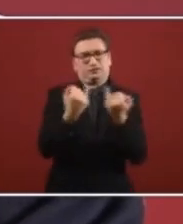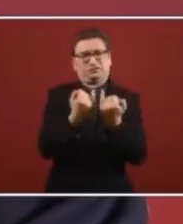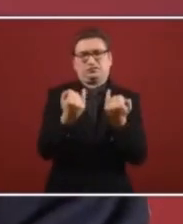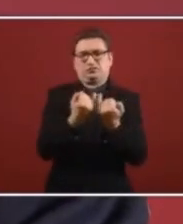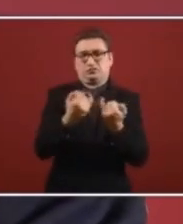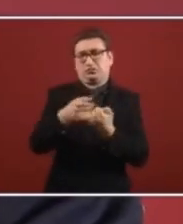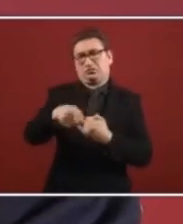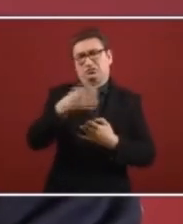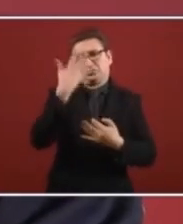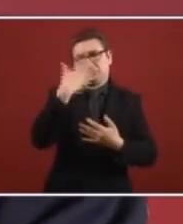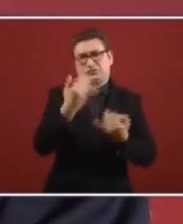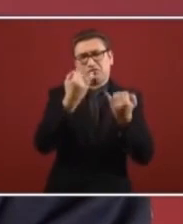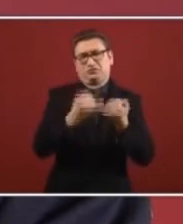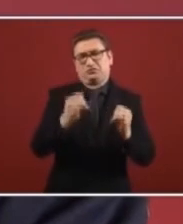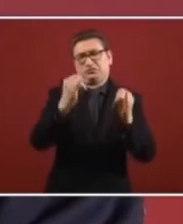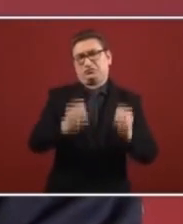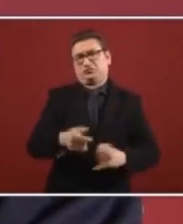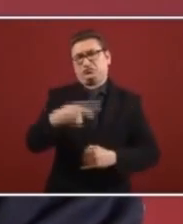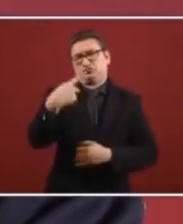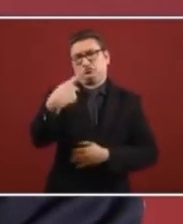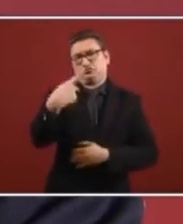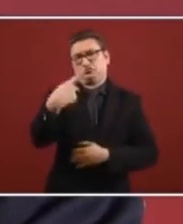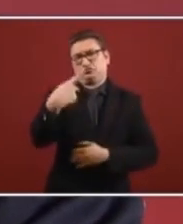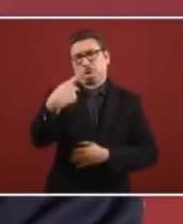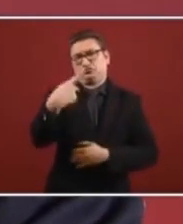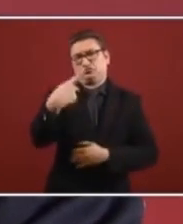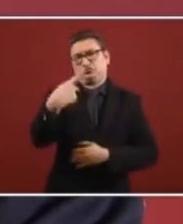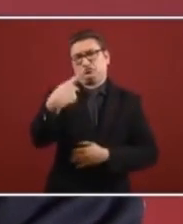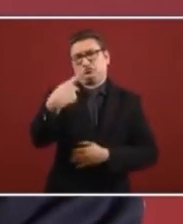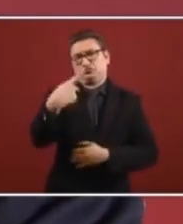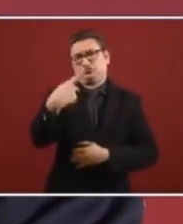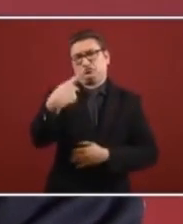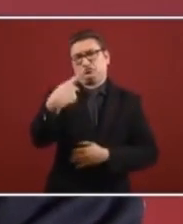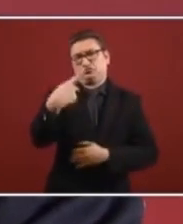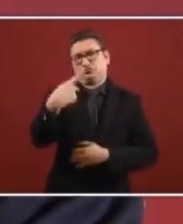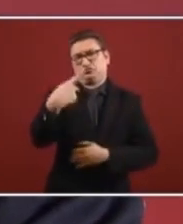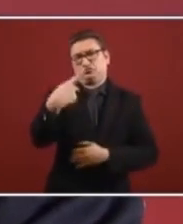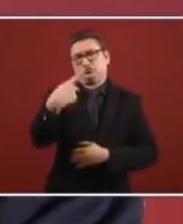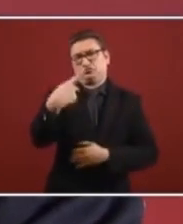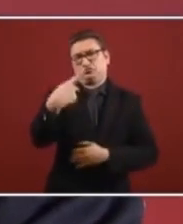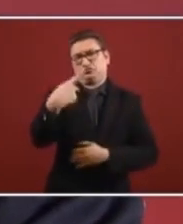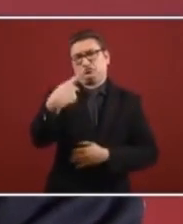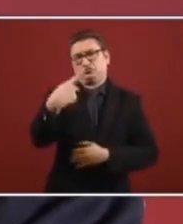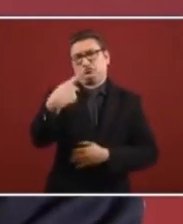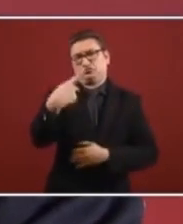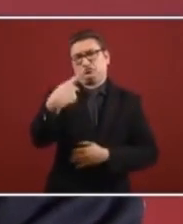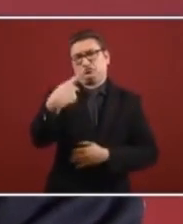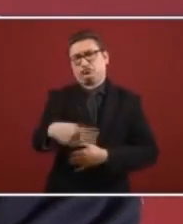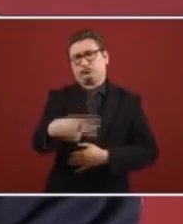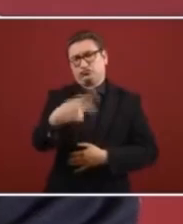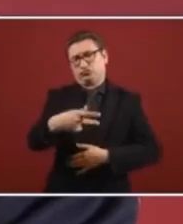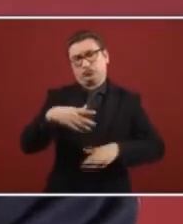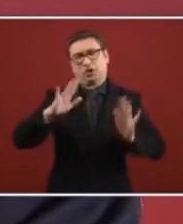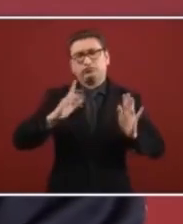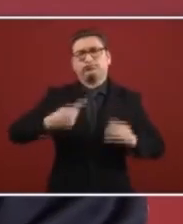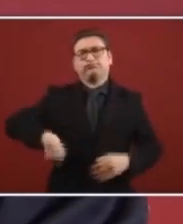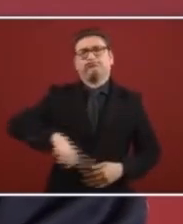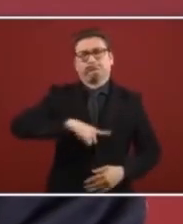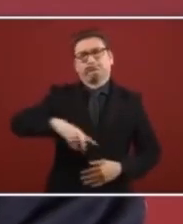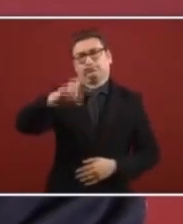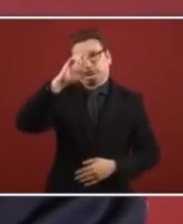tiene autonomía y nosotros respetamos that has autonomy, and we respect that.